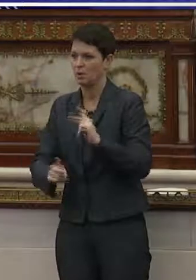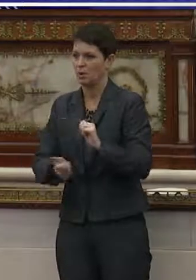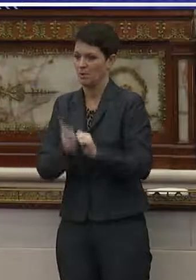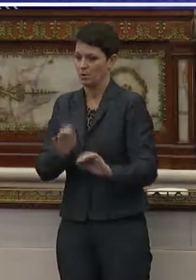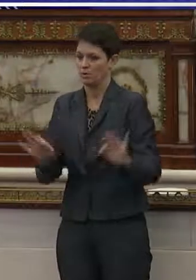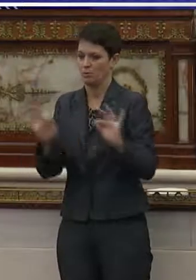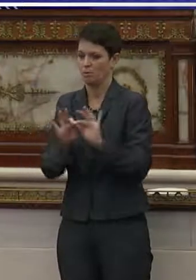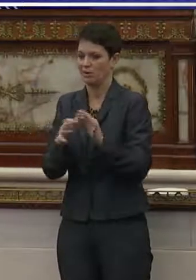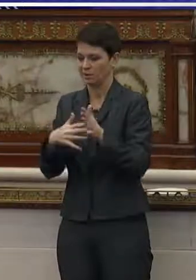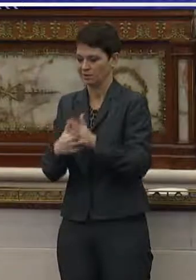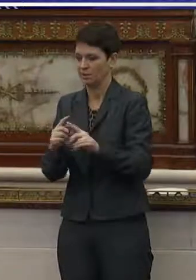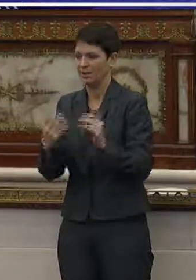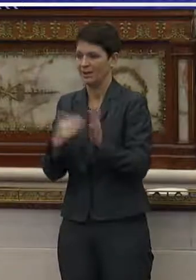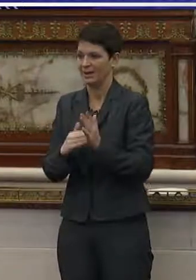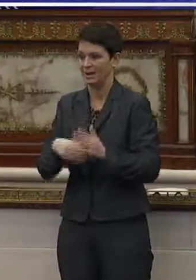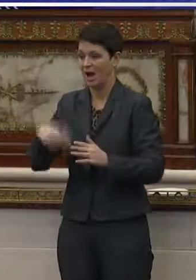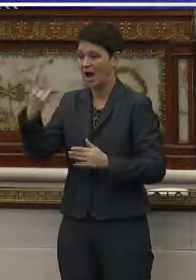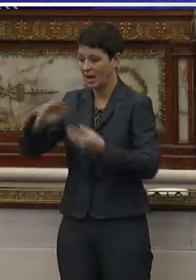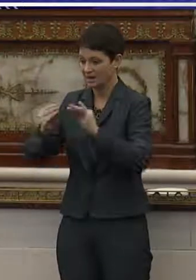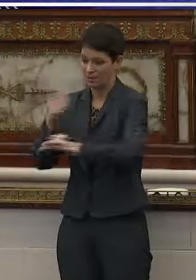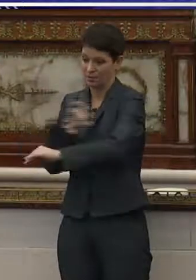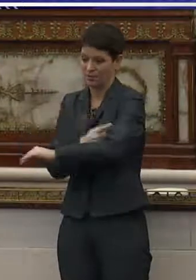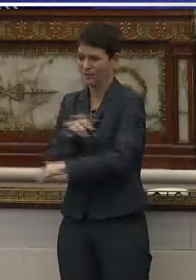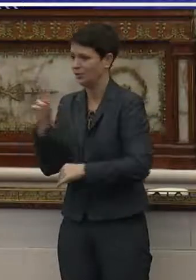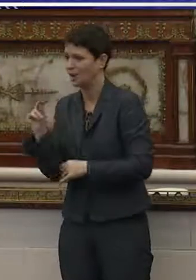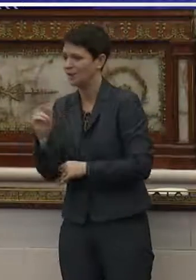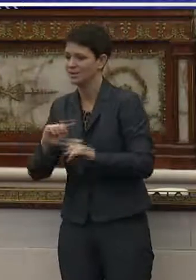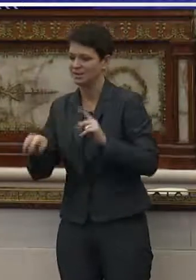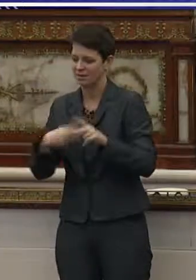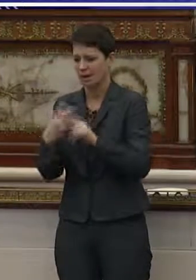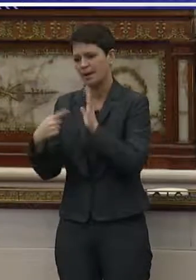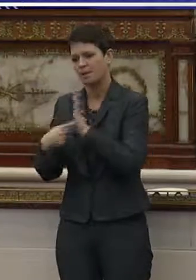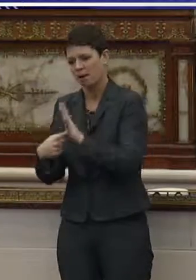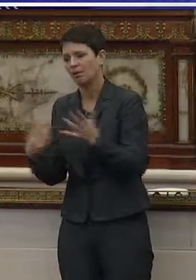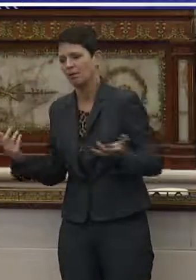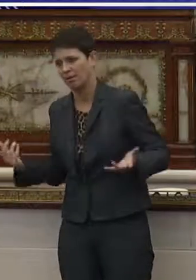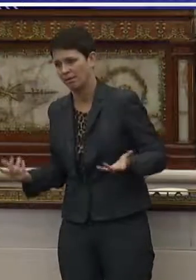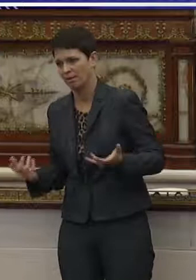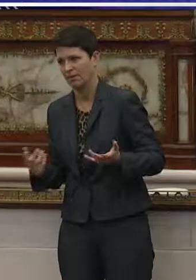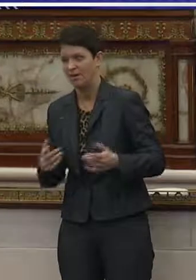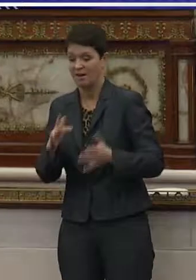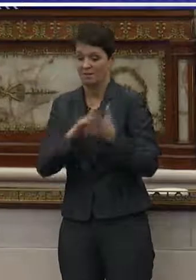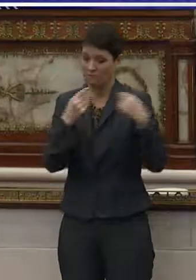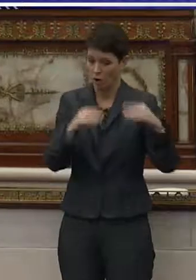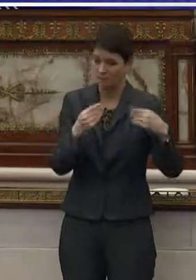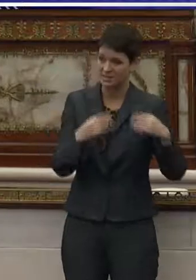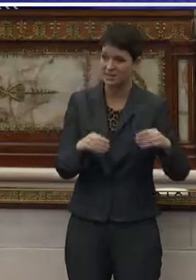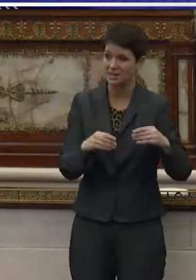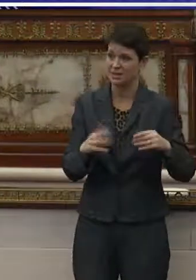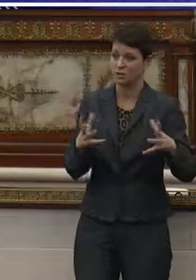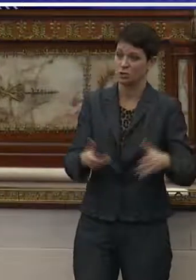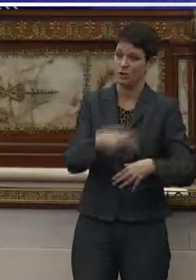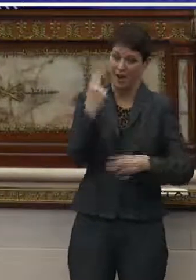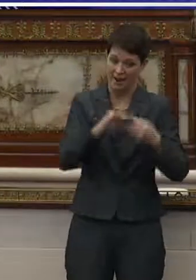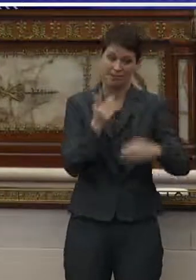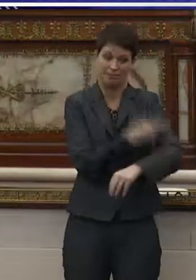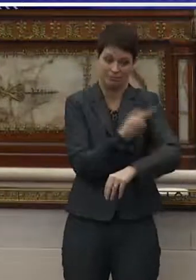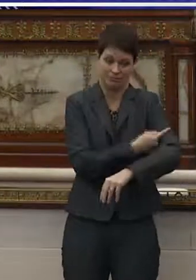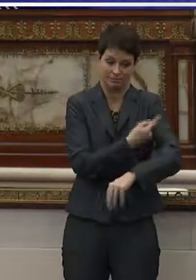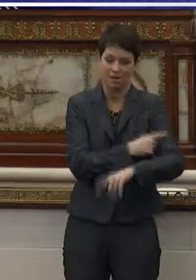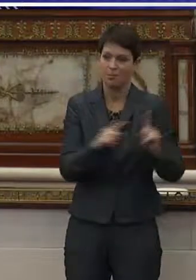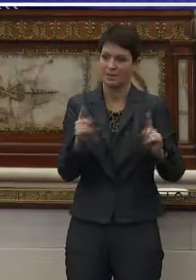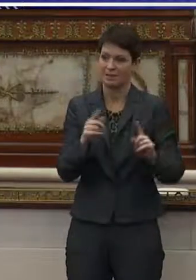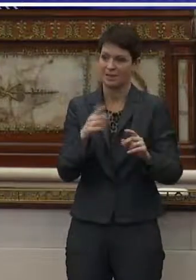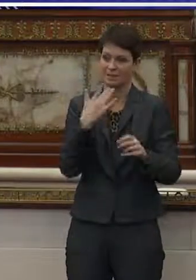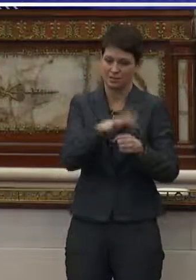to us. They're not doing very high volume right now. It's a different sort of model. The pharmacies can do lots of volume, but they tend to